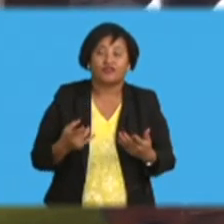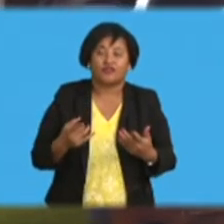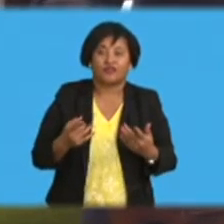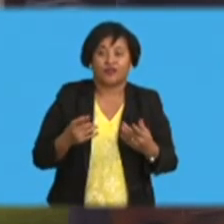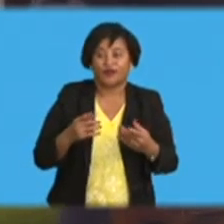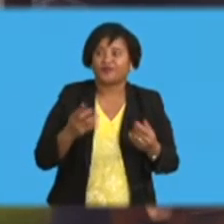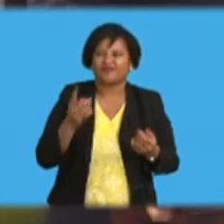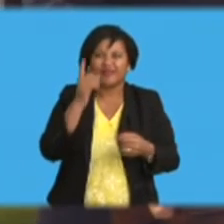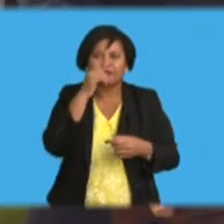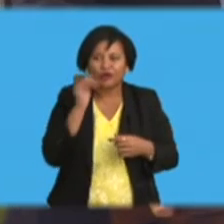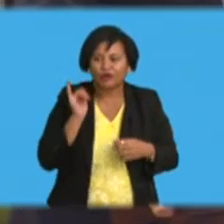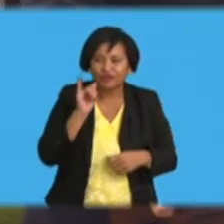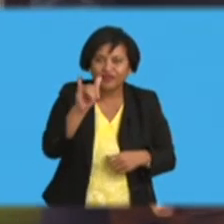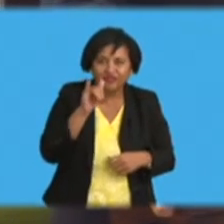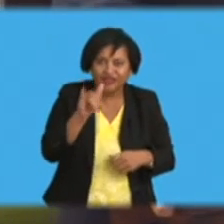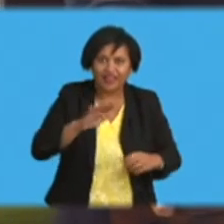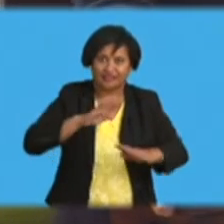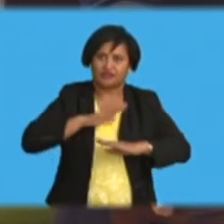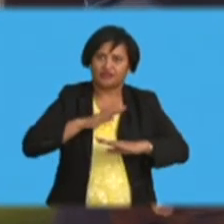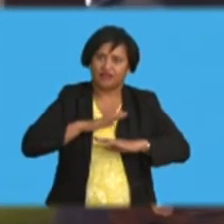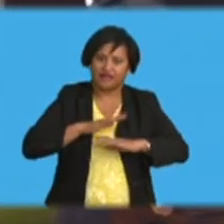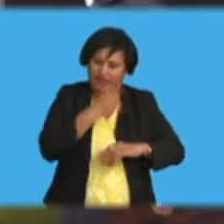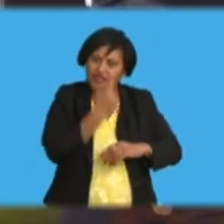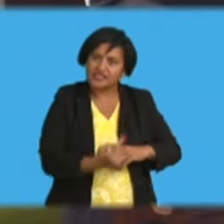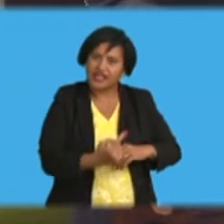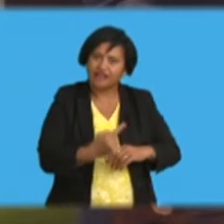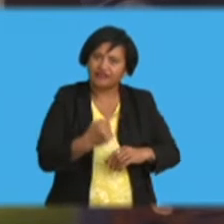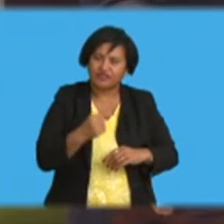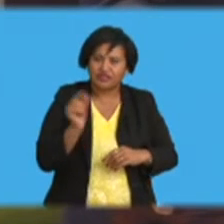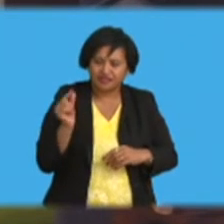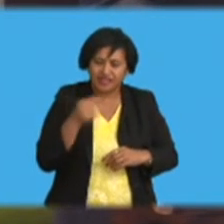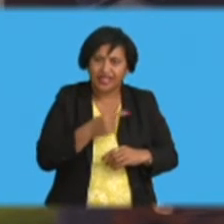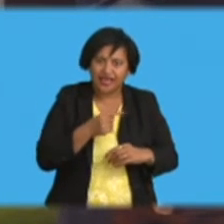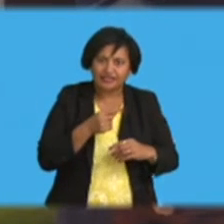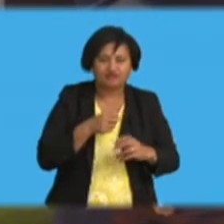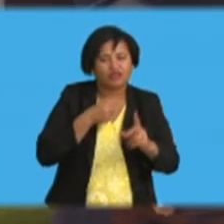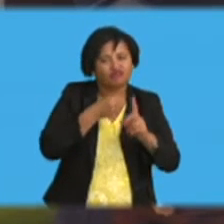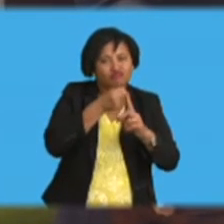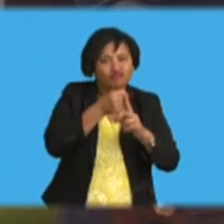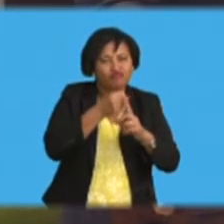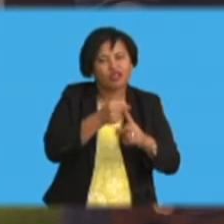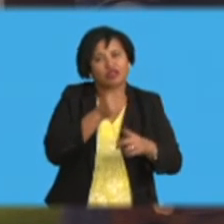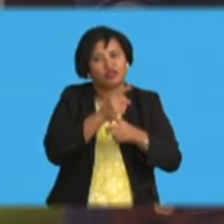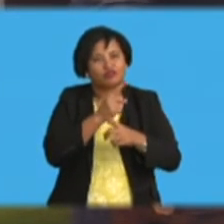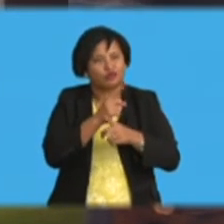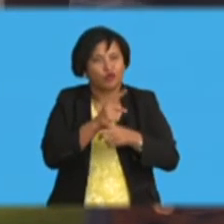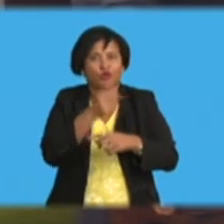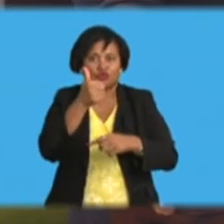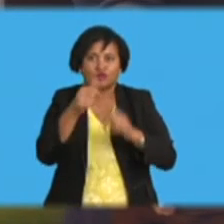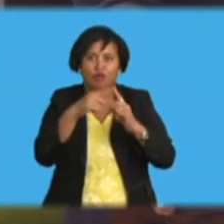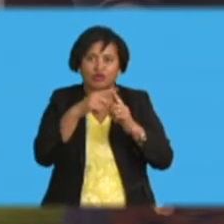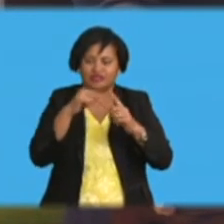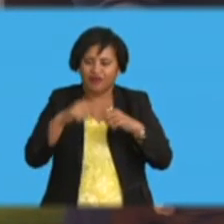guest satisfaction to the point where guests become advocates, has increased by 3% points from 47 to 50%. This